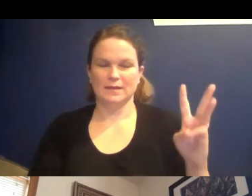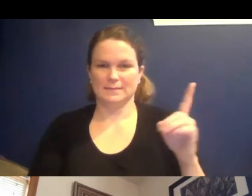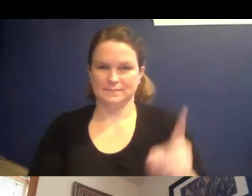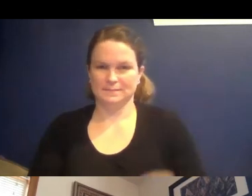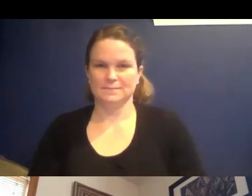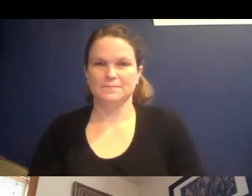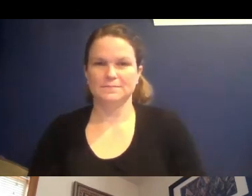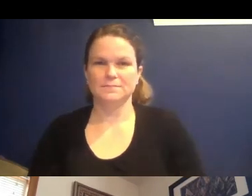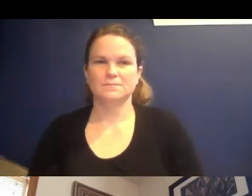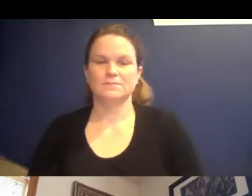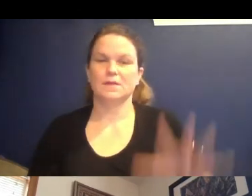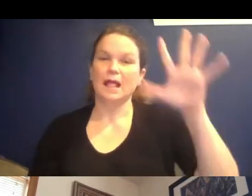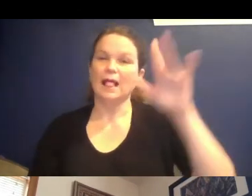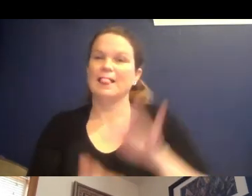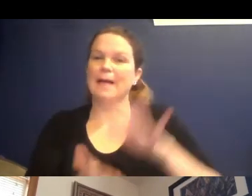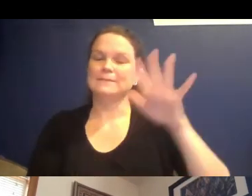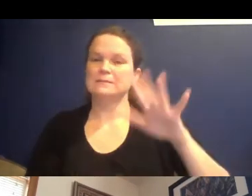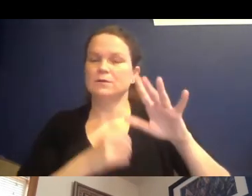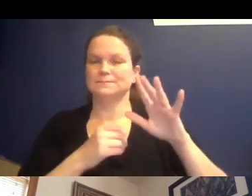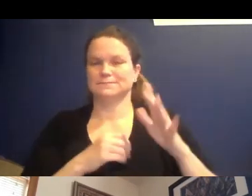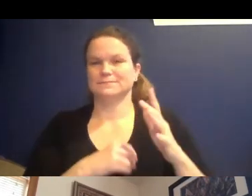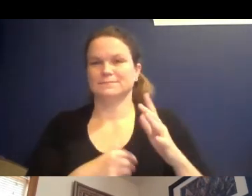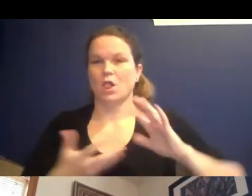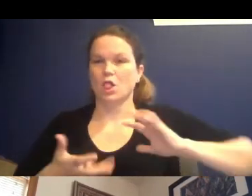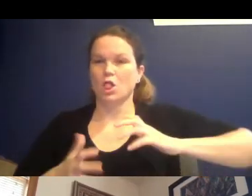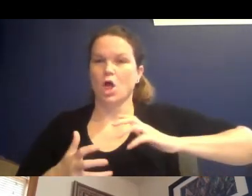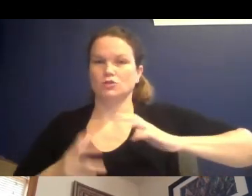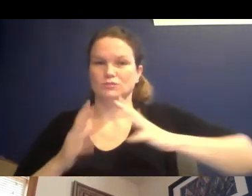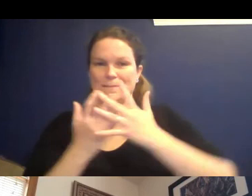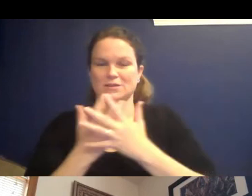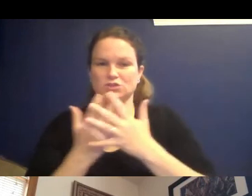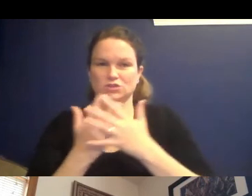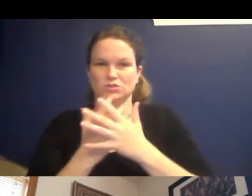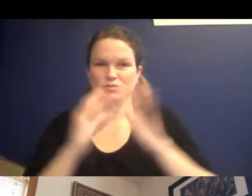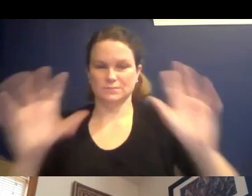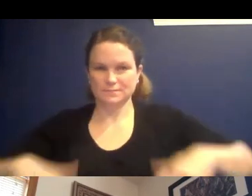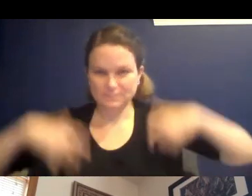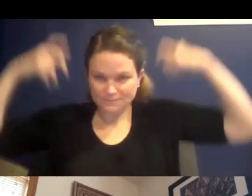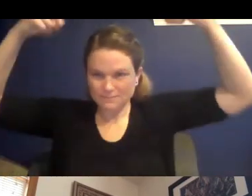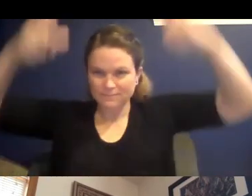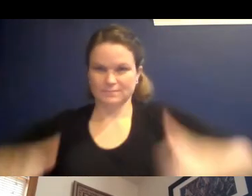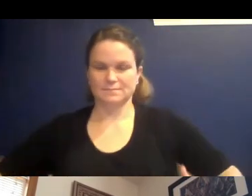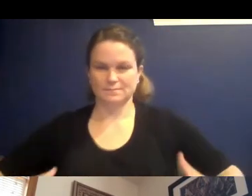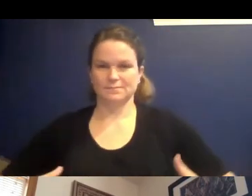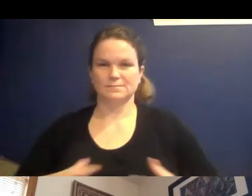We've got collapsible laundry hampers with a very fine mesh and inverted them over the milkweed.